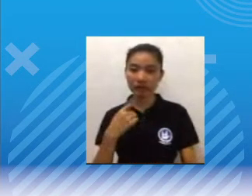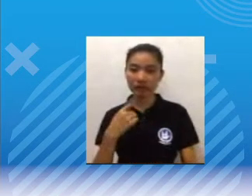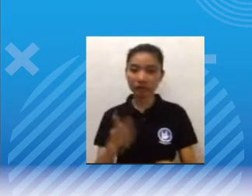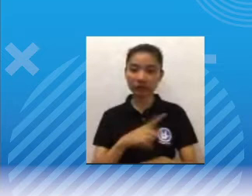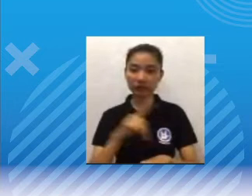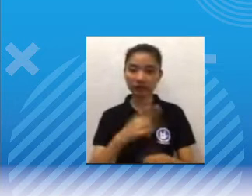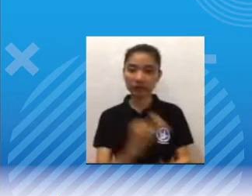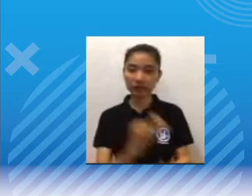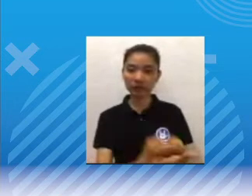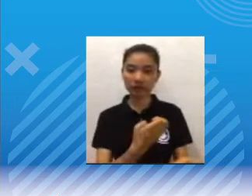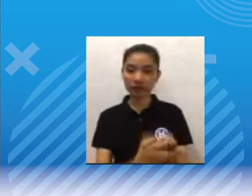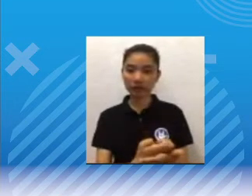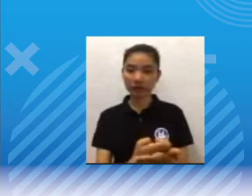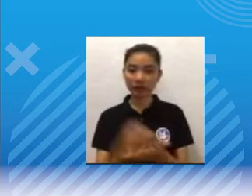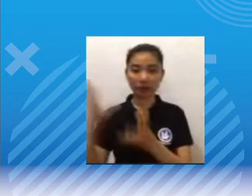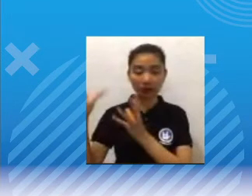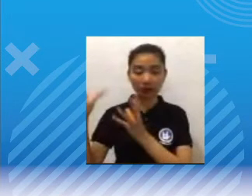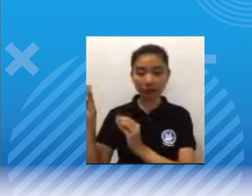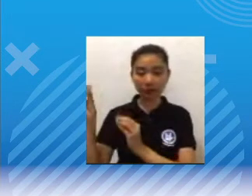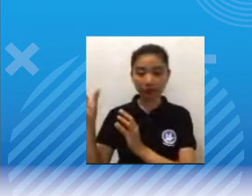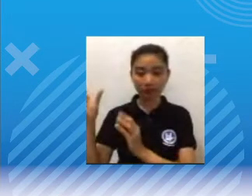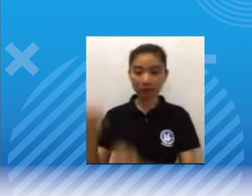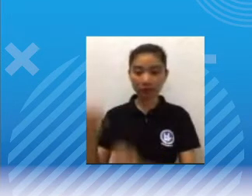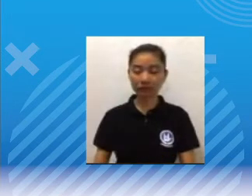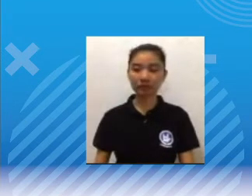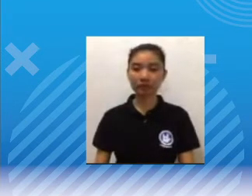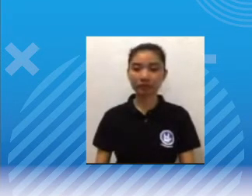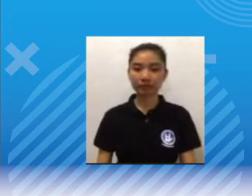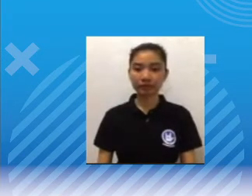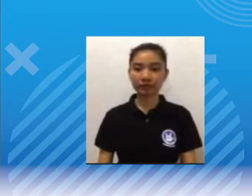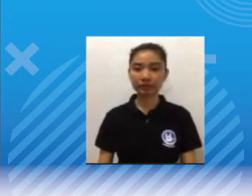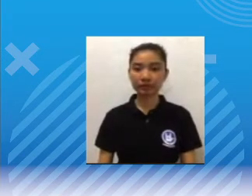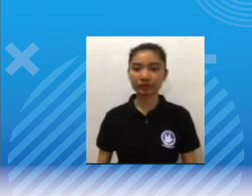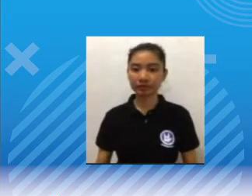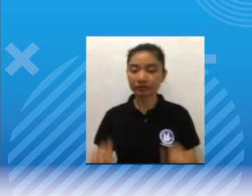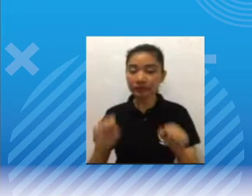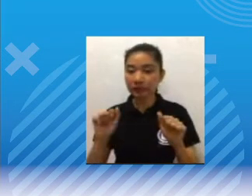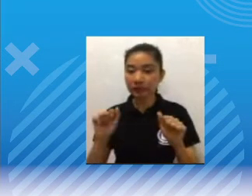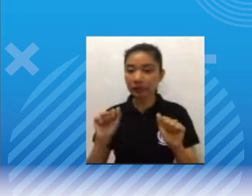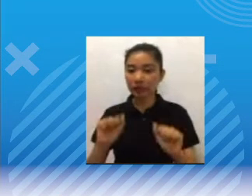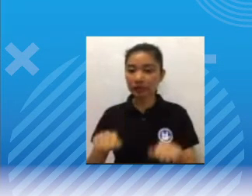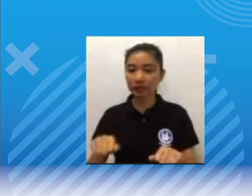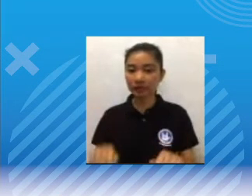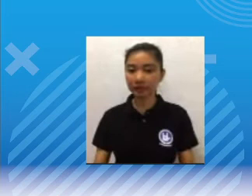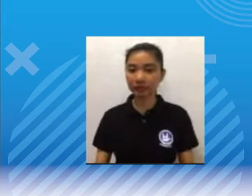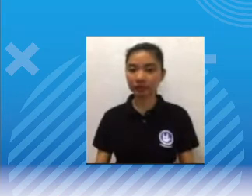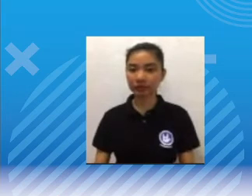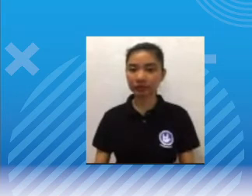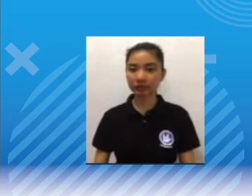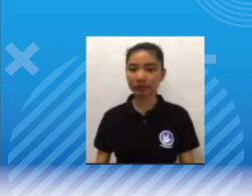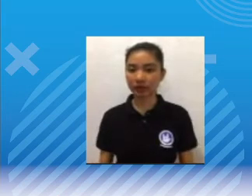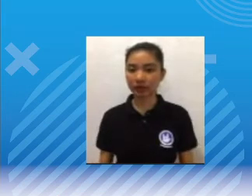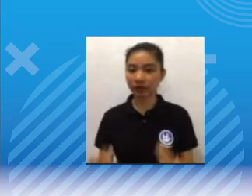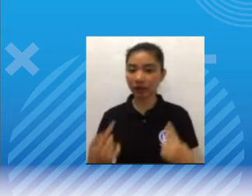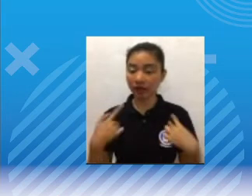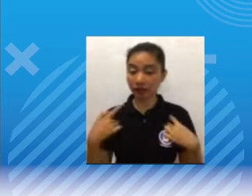Bank report. Human capital is a critical driver of both economic growth and inclusion. That's why